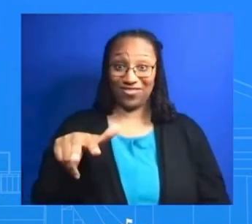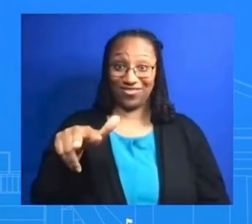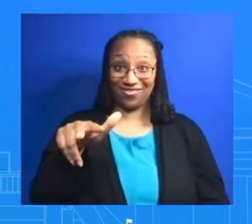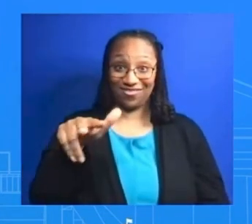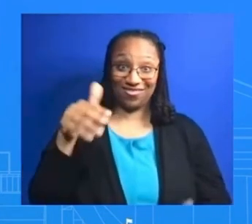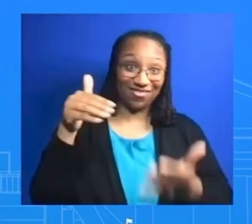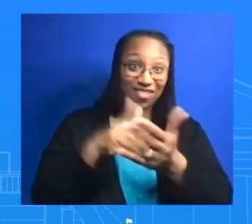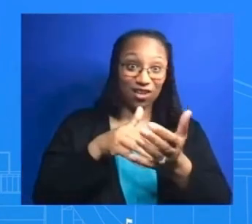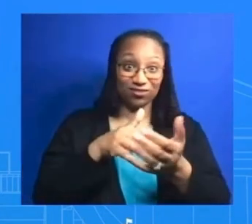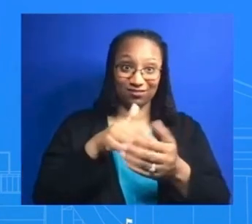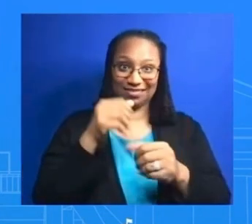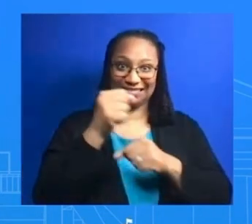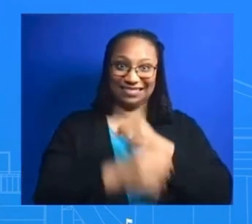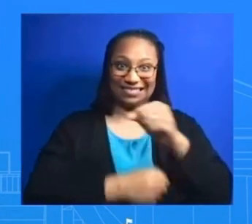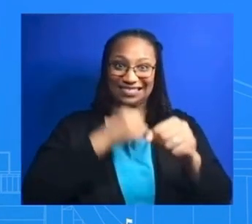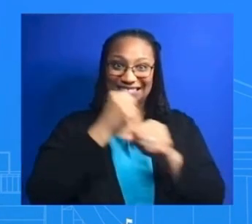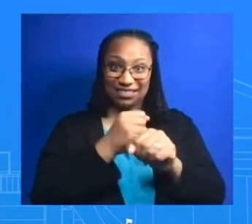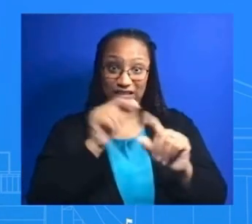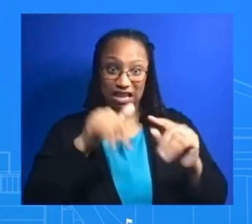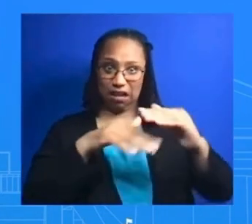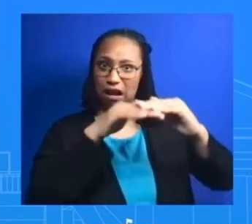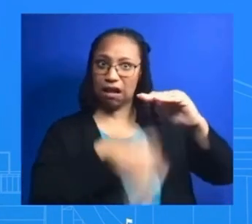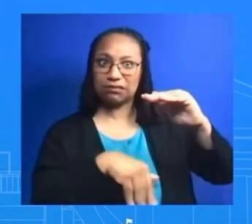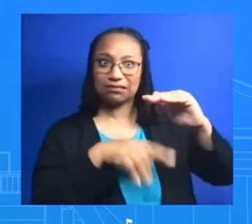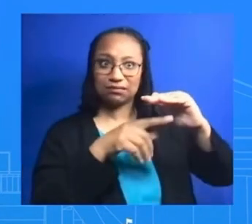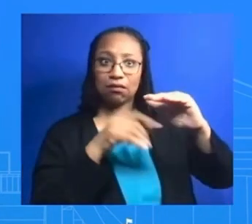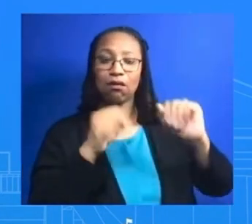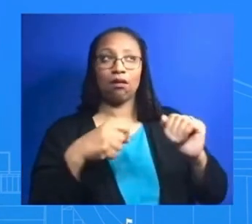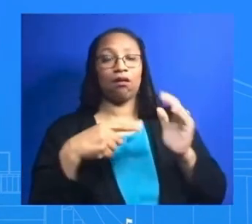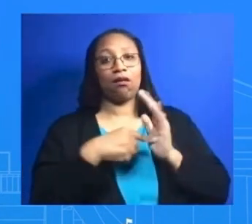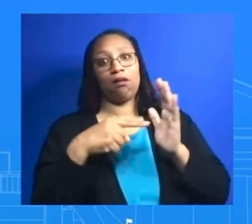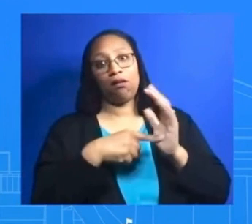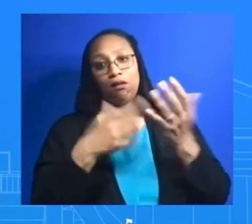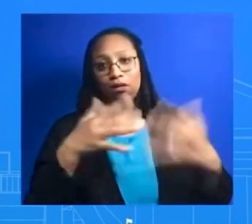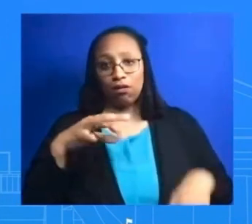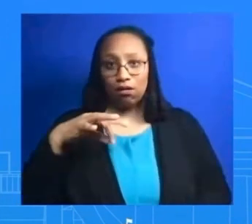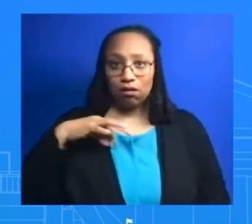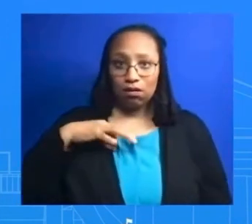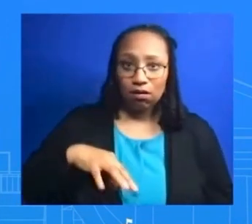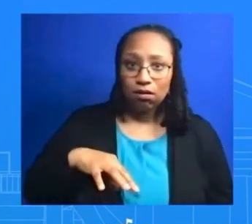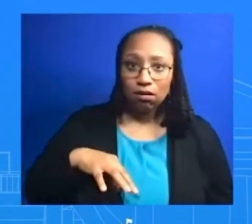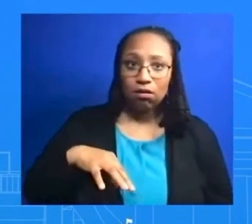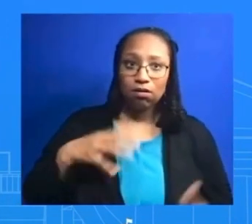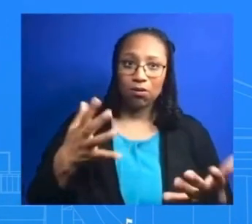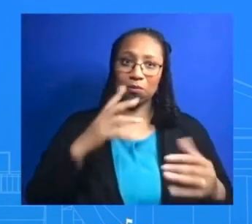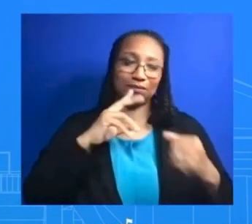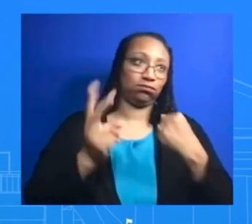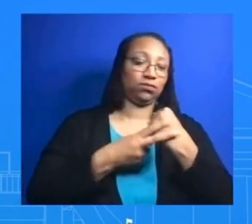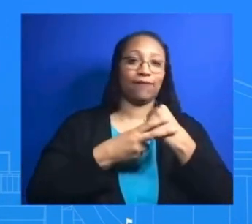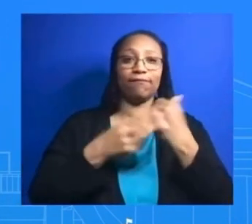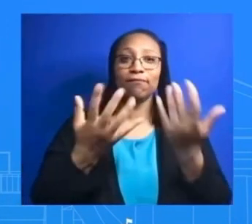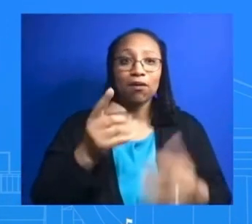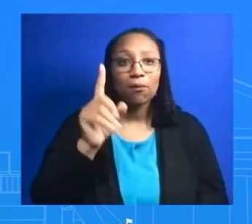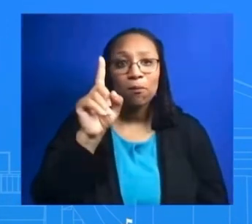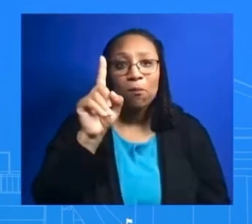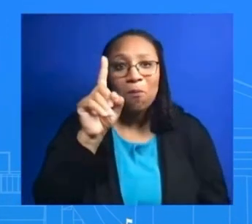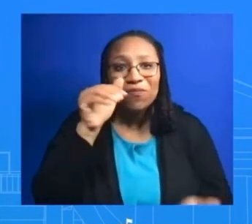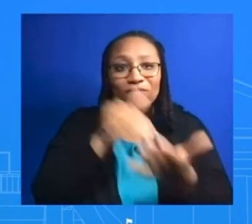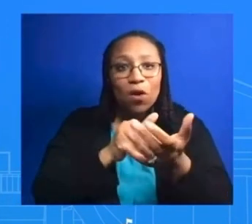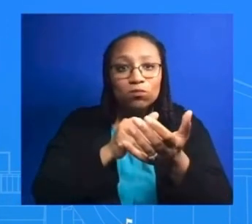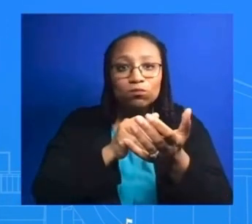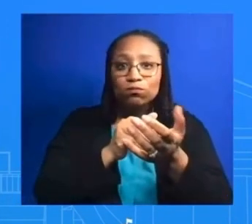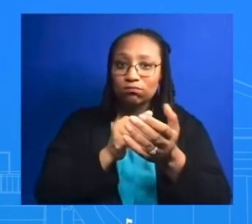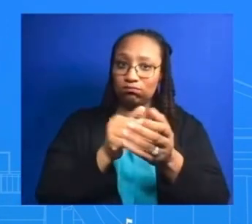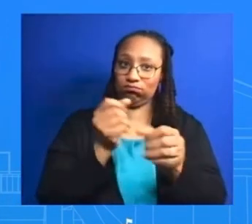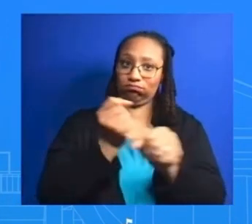least $1,000 per year. This plan will stop runaway interest, and it's not going to require you to pay more than you can